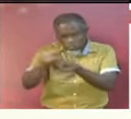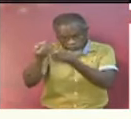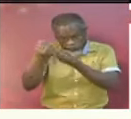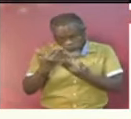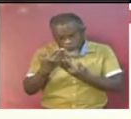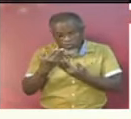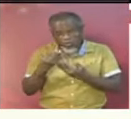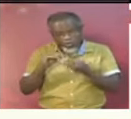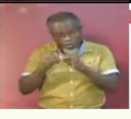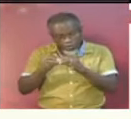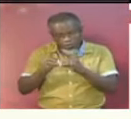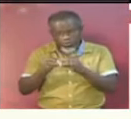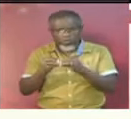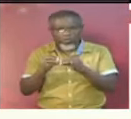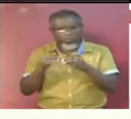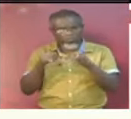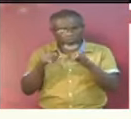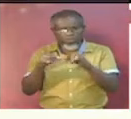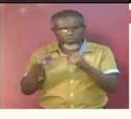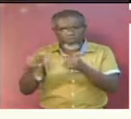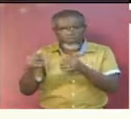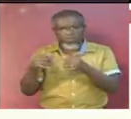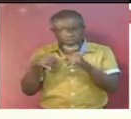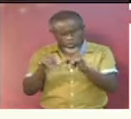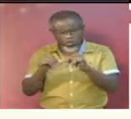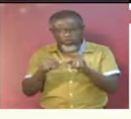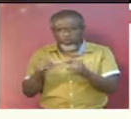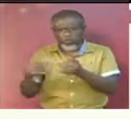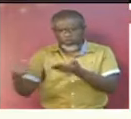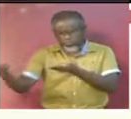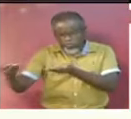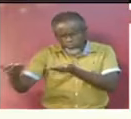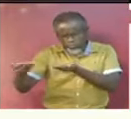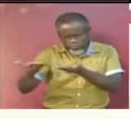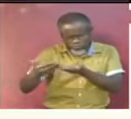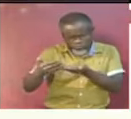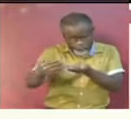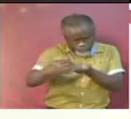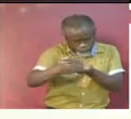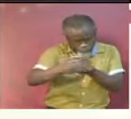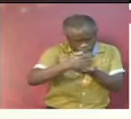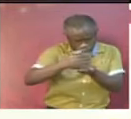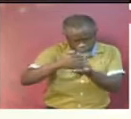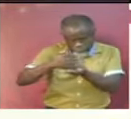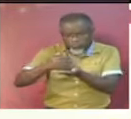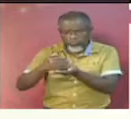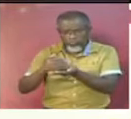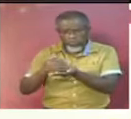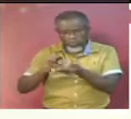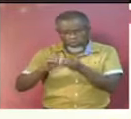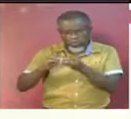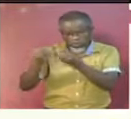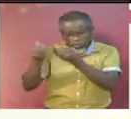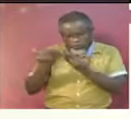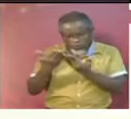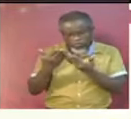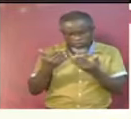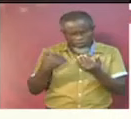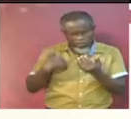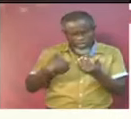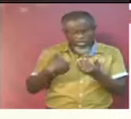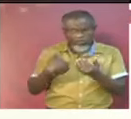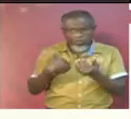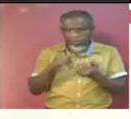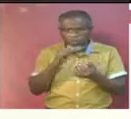HDU, again, this is information that is being compiled, that the information that currently reaches us isn't always tagged